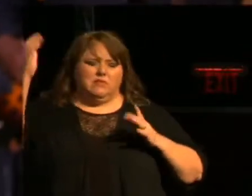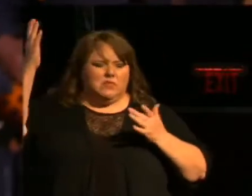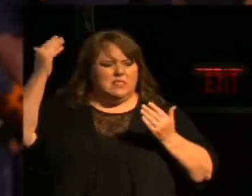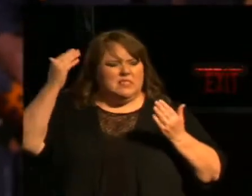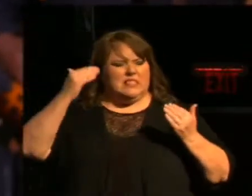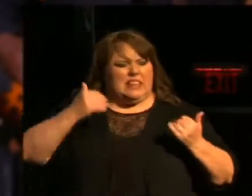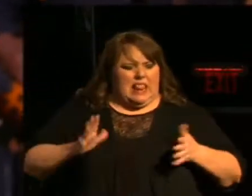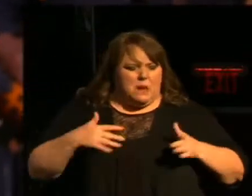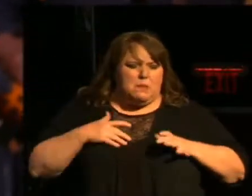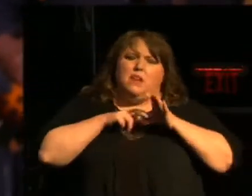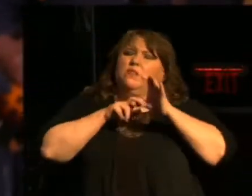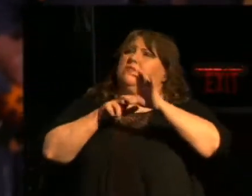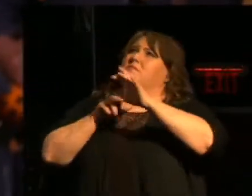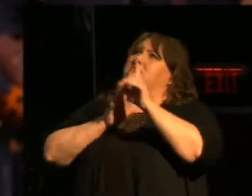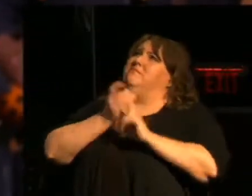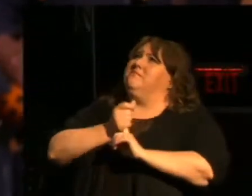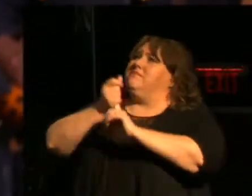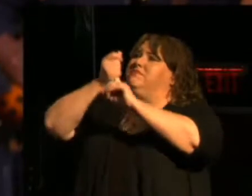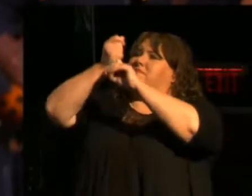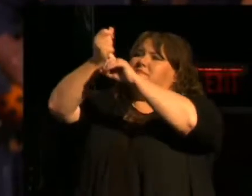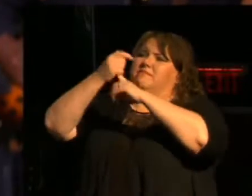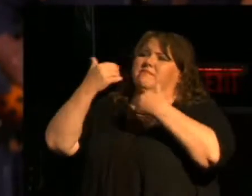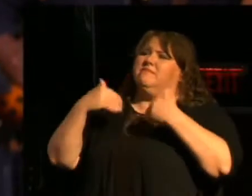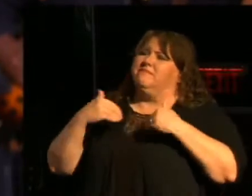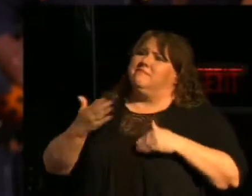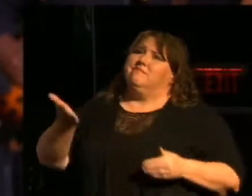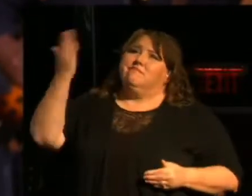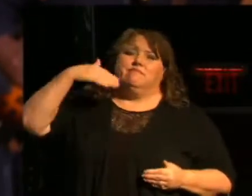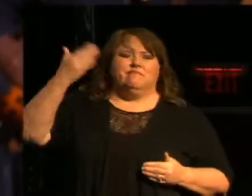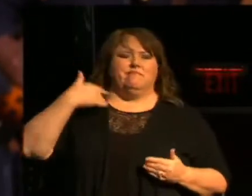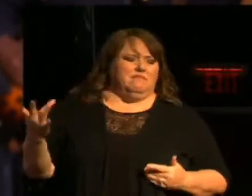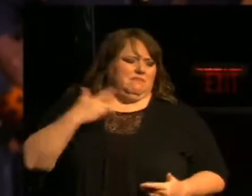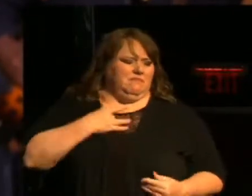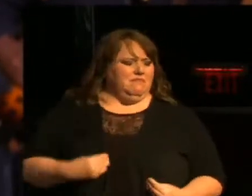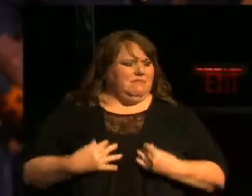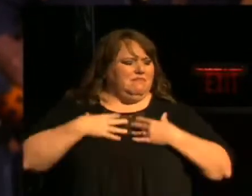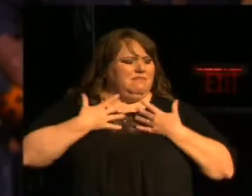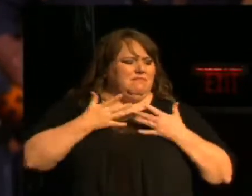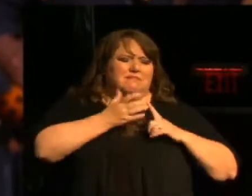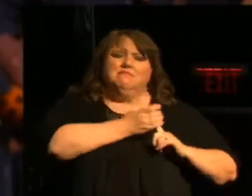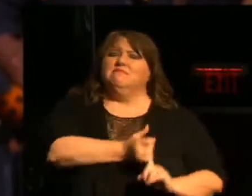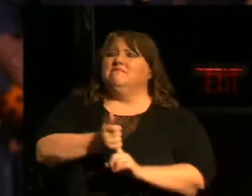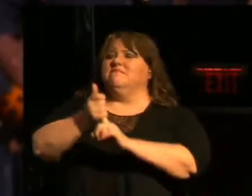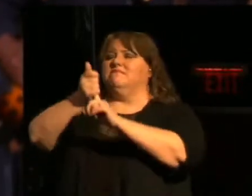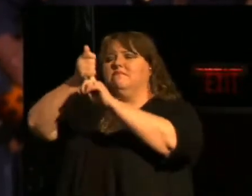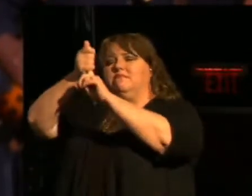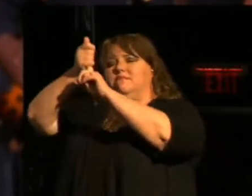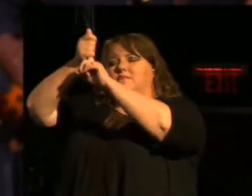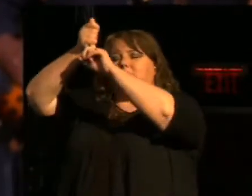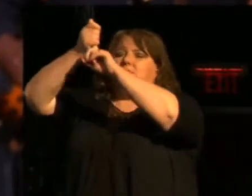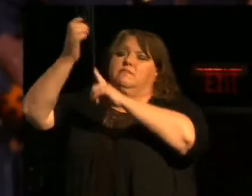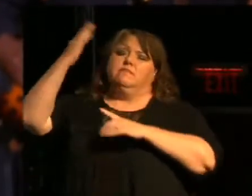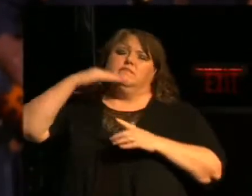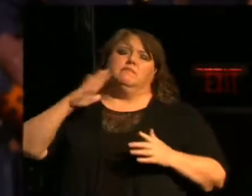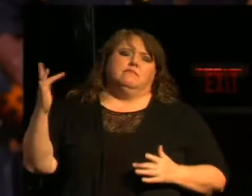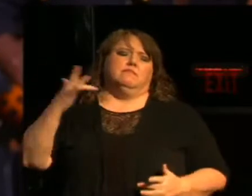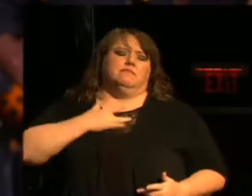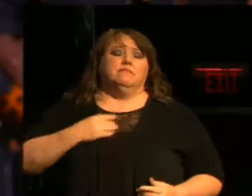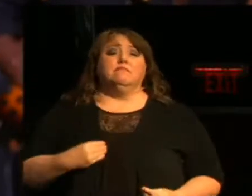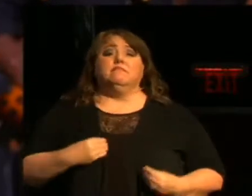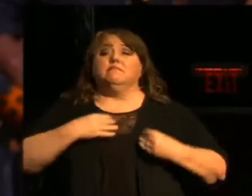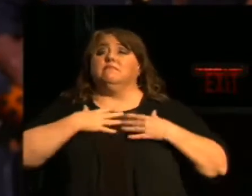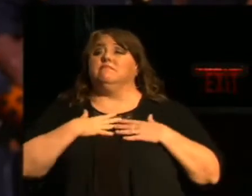more. I ain't gonna study war no more. I ain't gonna study war no more. I ain't